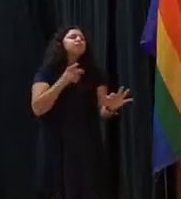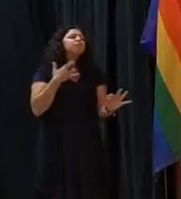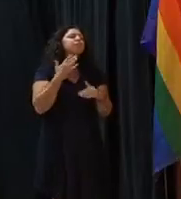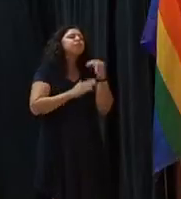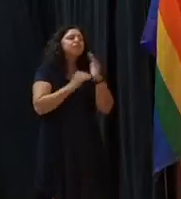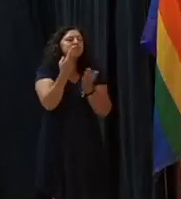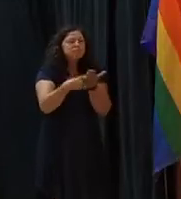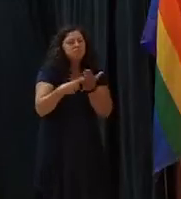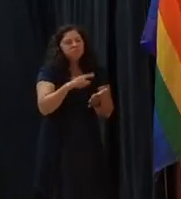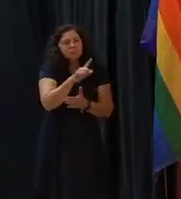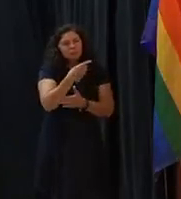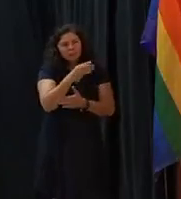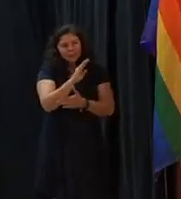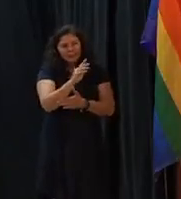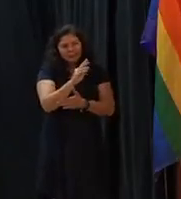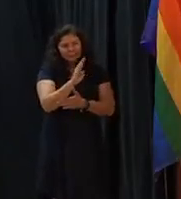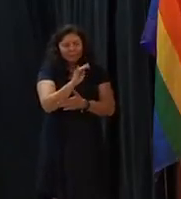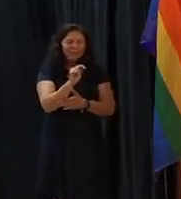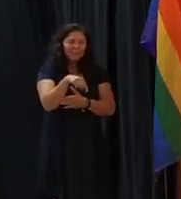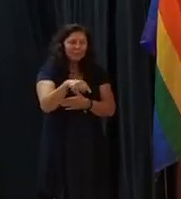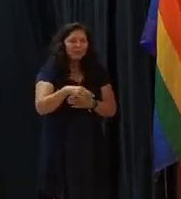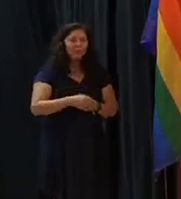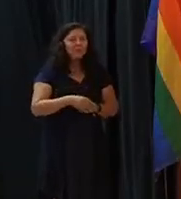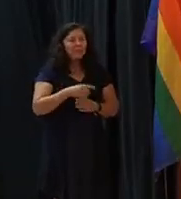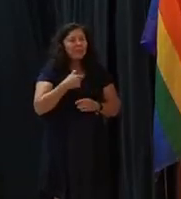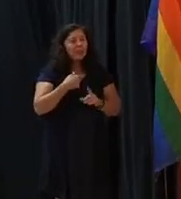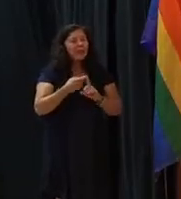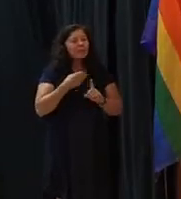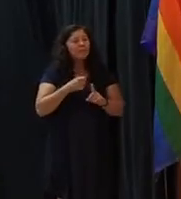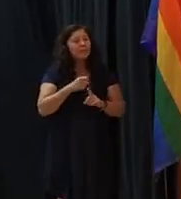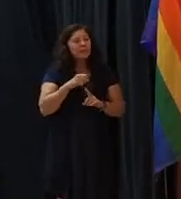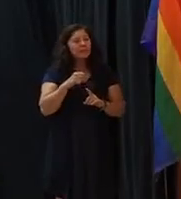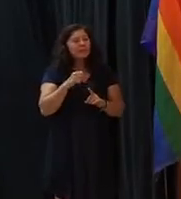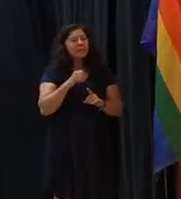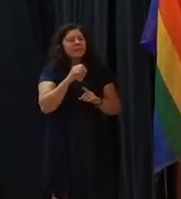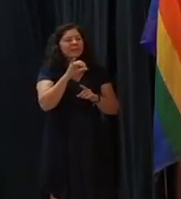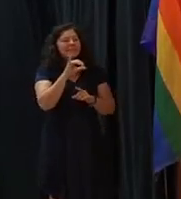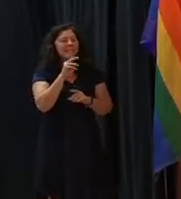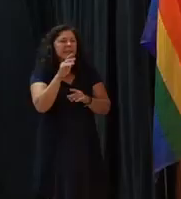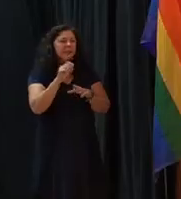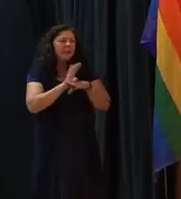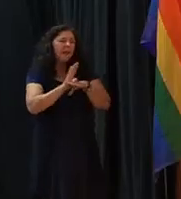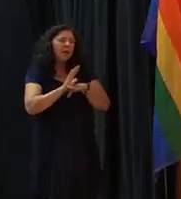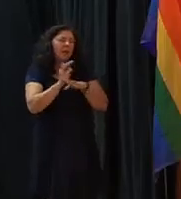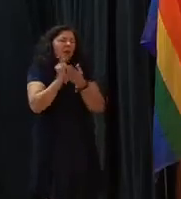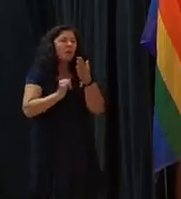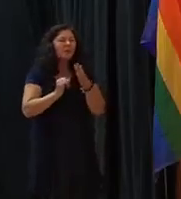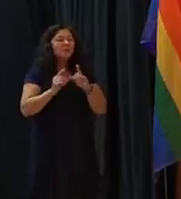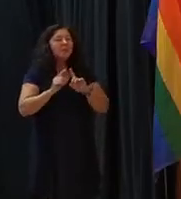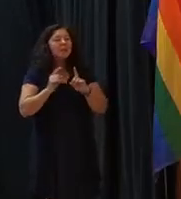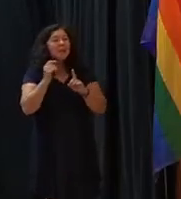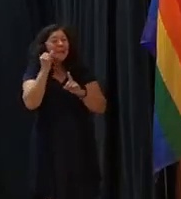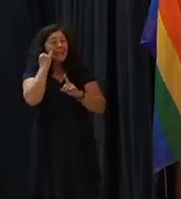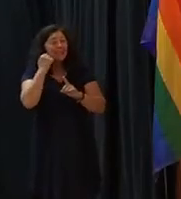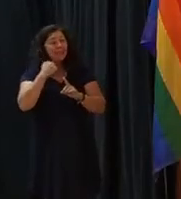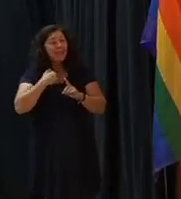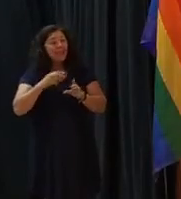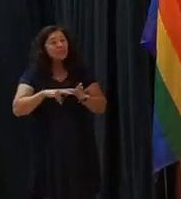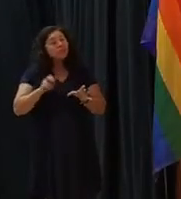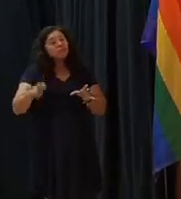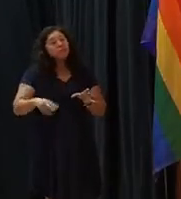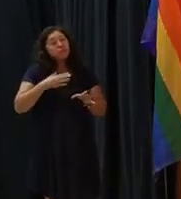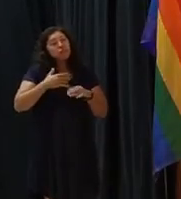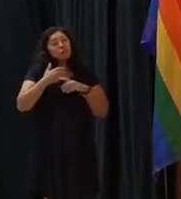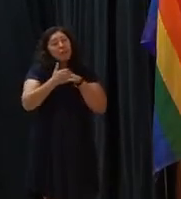issues. Obviously, I come from the film industry, cinema and arts, but imagine if I am the only out homosexual in my country, the